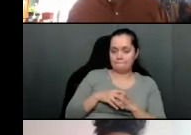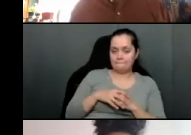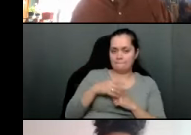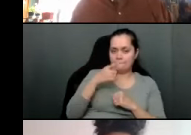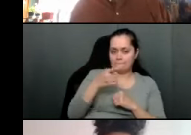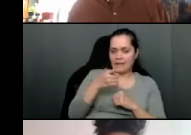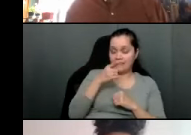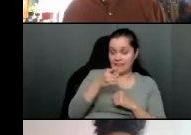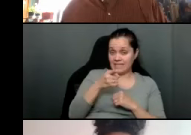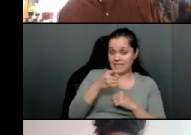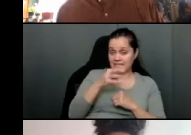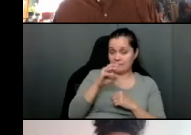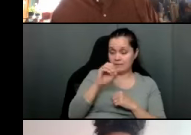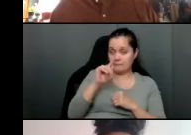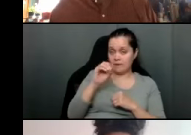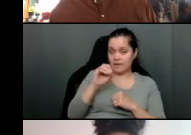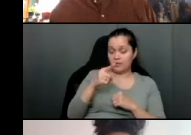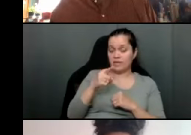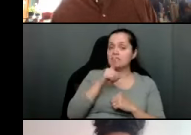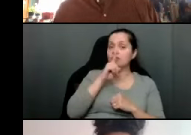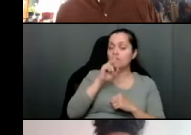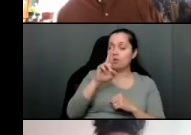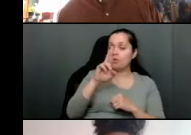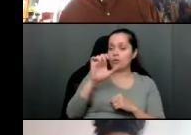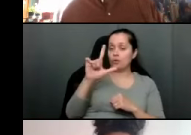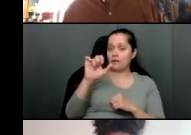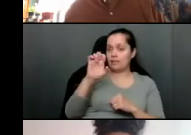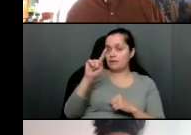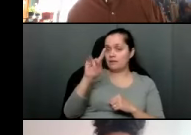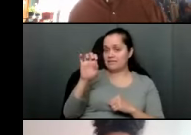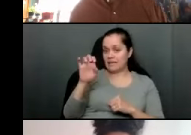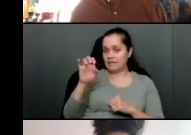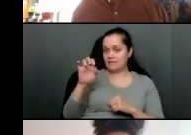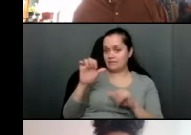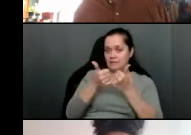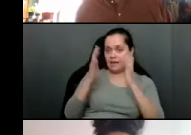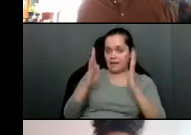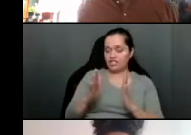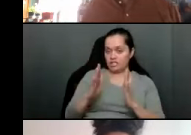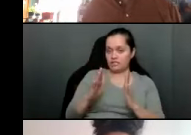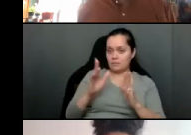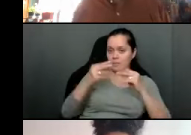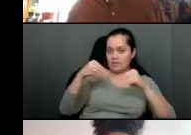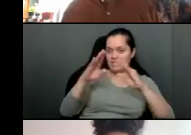This motto is the real estate agent's motto. This is what realtors